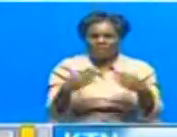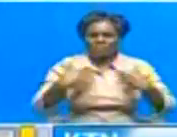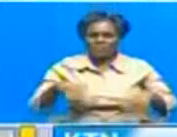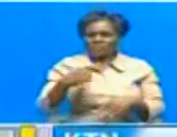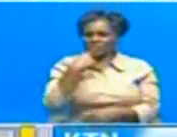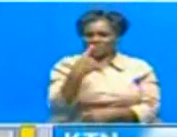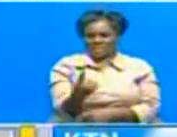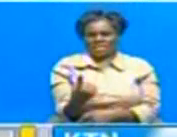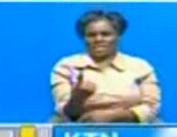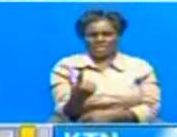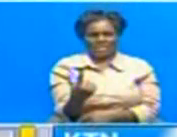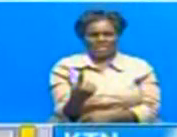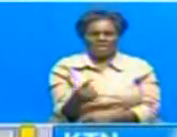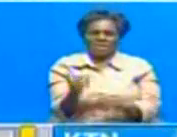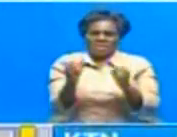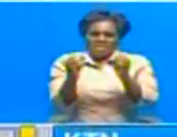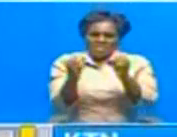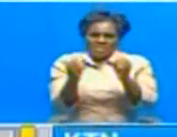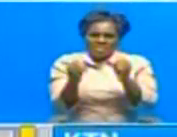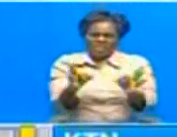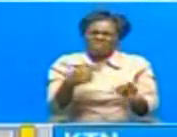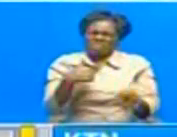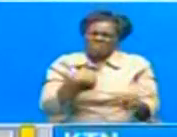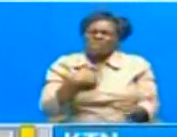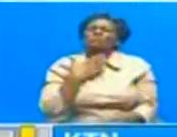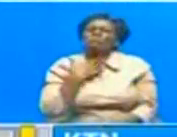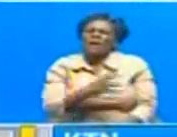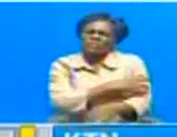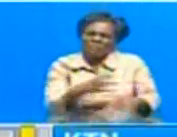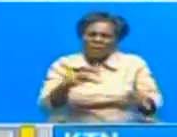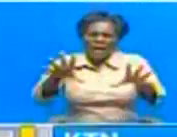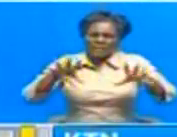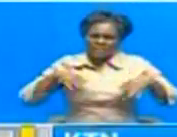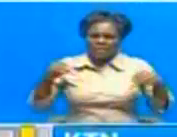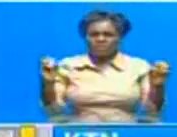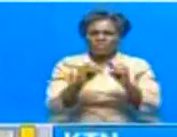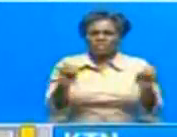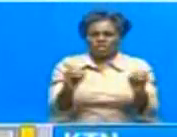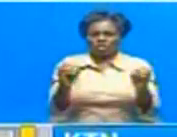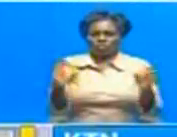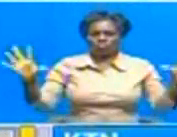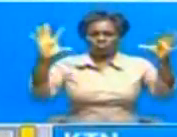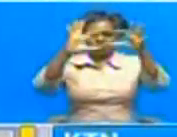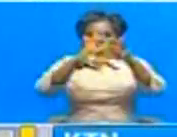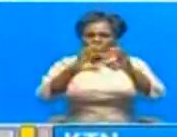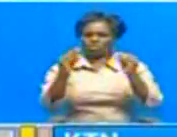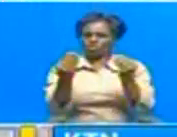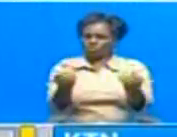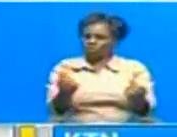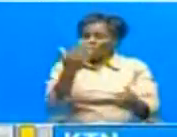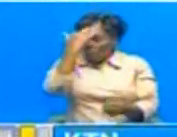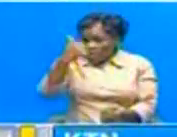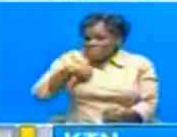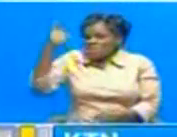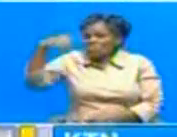saying, if I was power hungry, I would not have accepted a grand coalition solution. Because I won